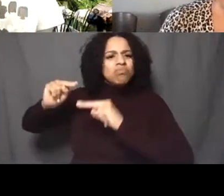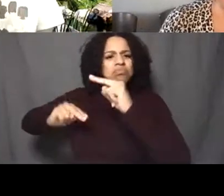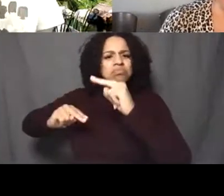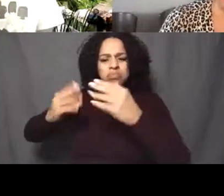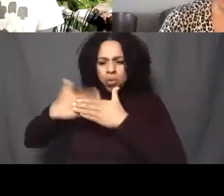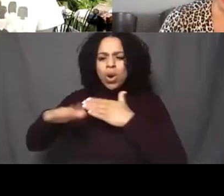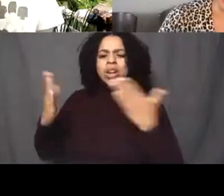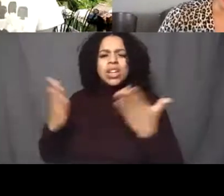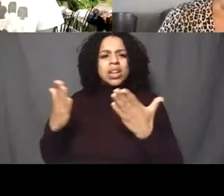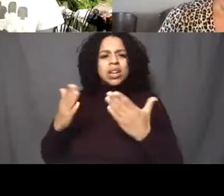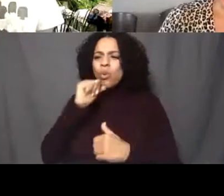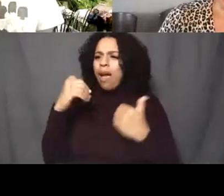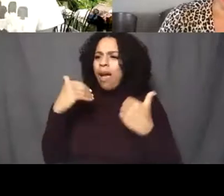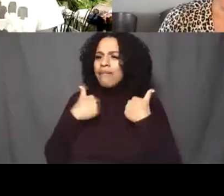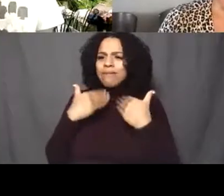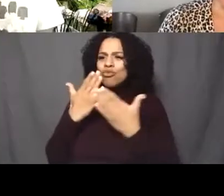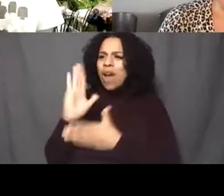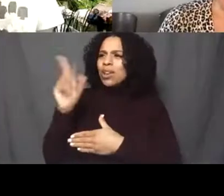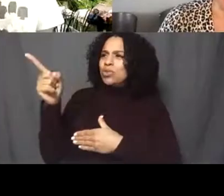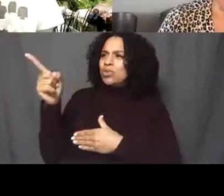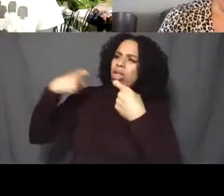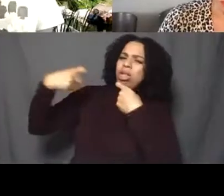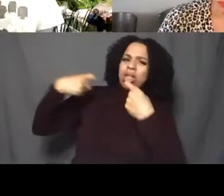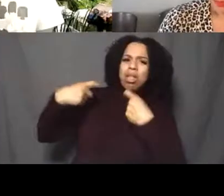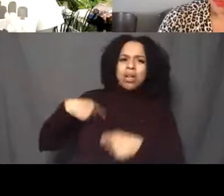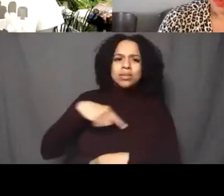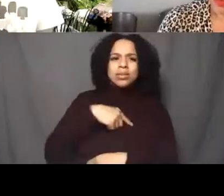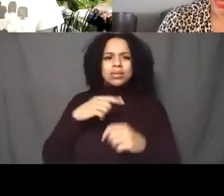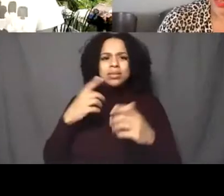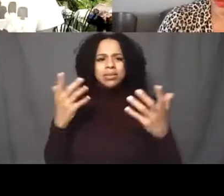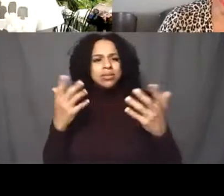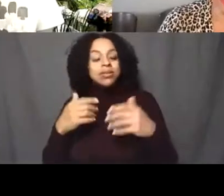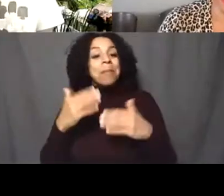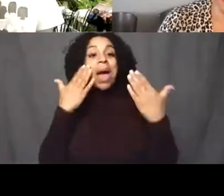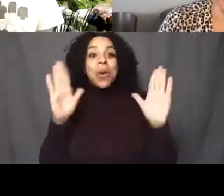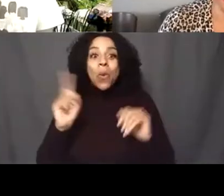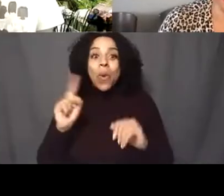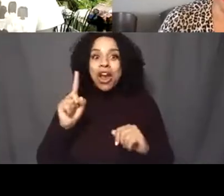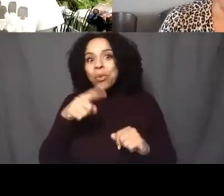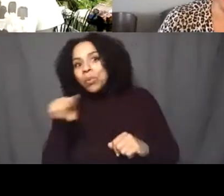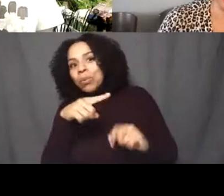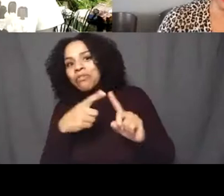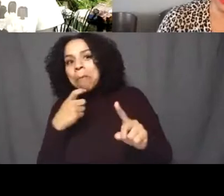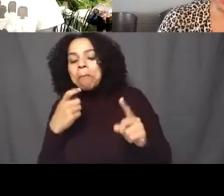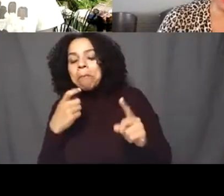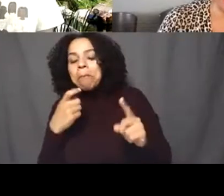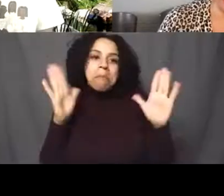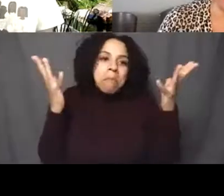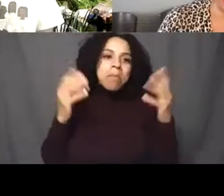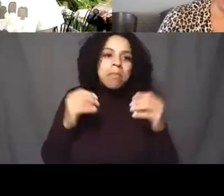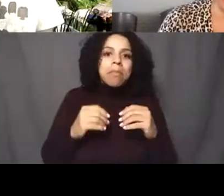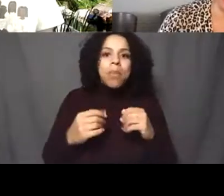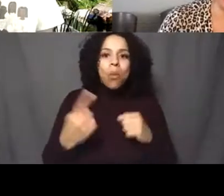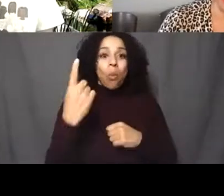make us feel that way. And I don't know where y'all are from, but one thing I think that has been different about the